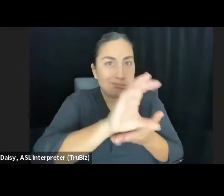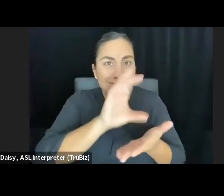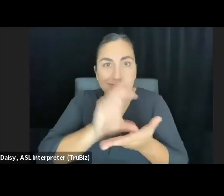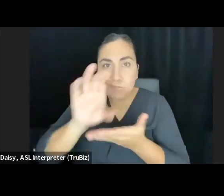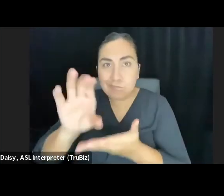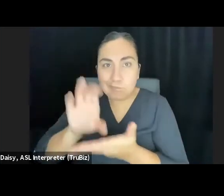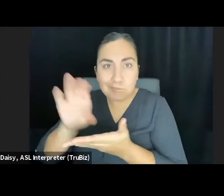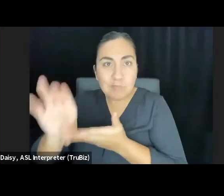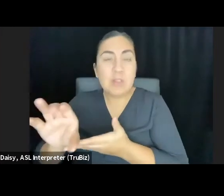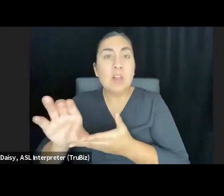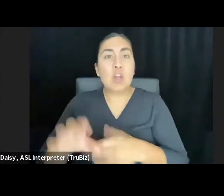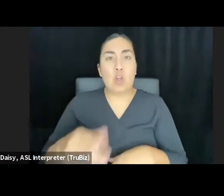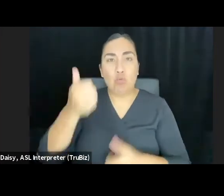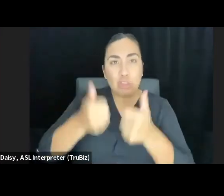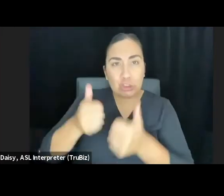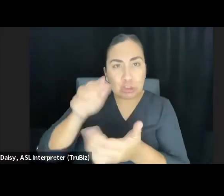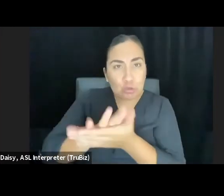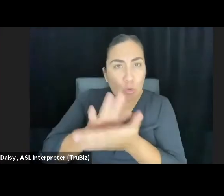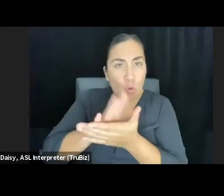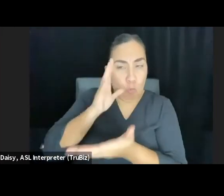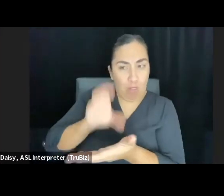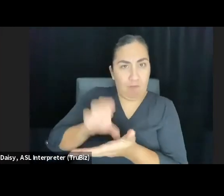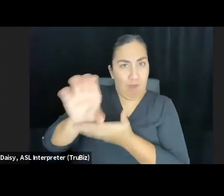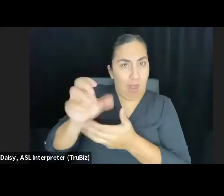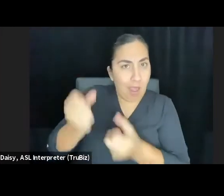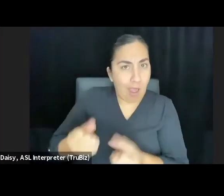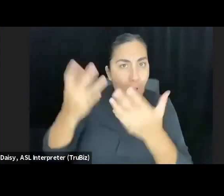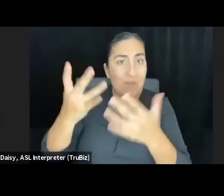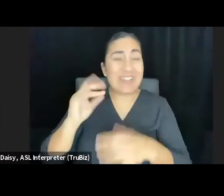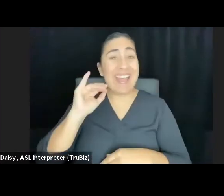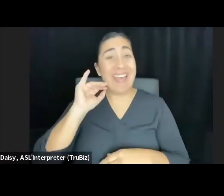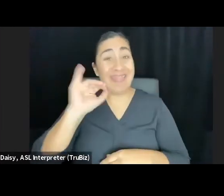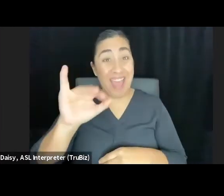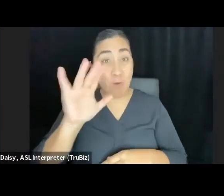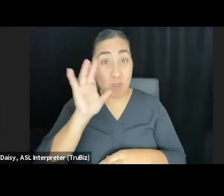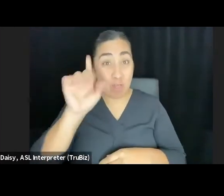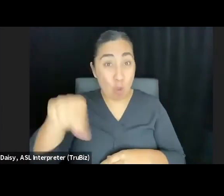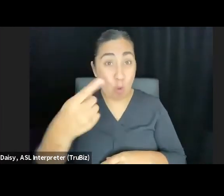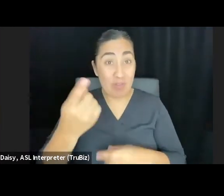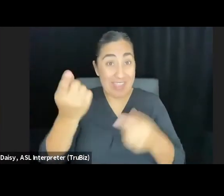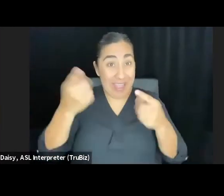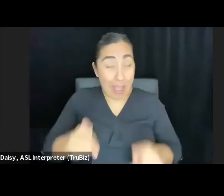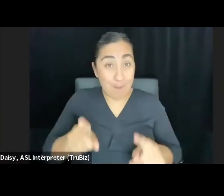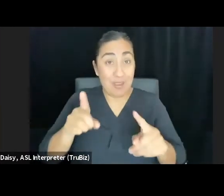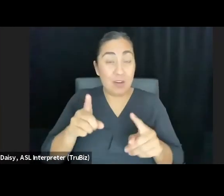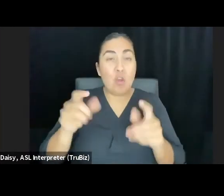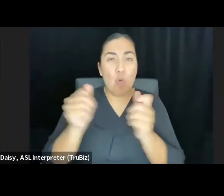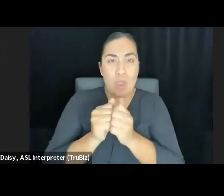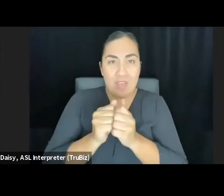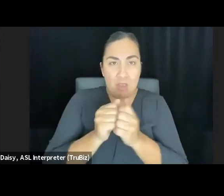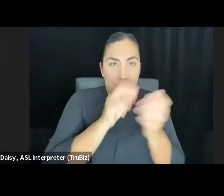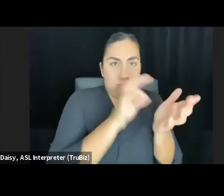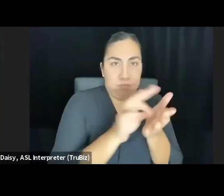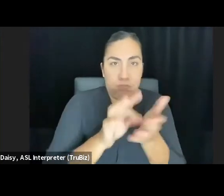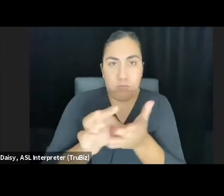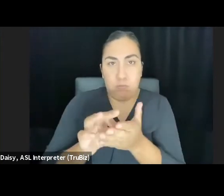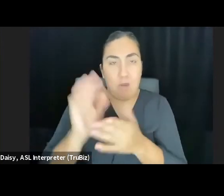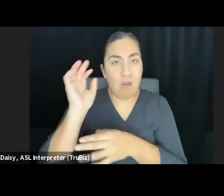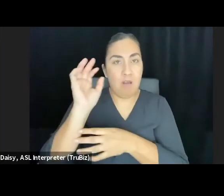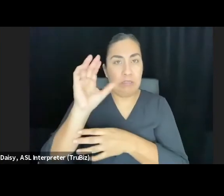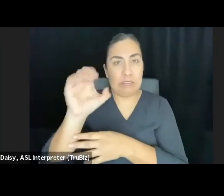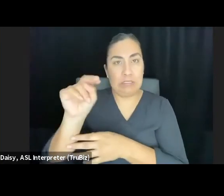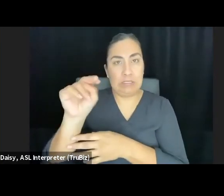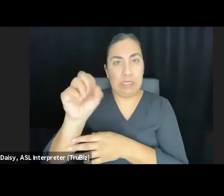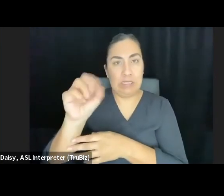So from that point, I'm also on a political campaign. And I do this because as